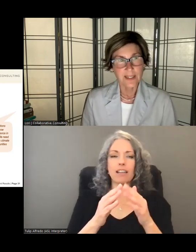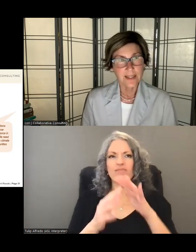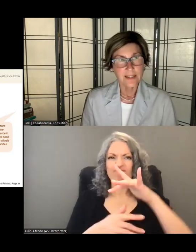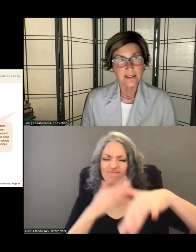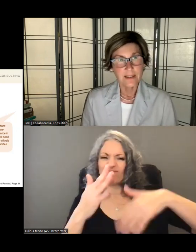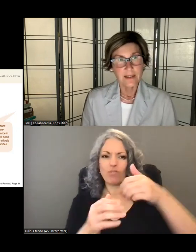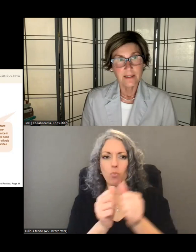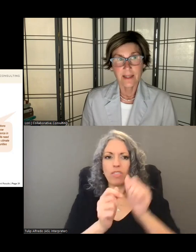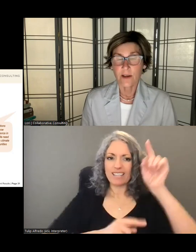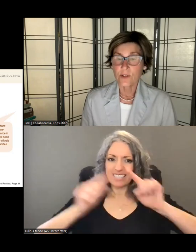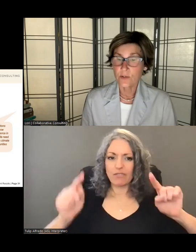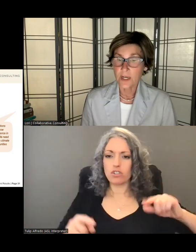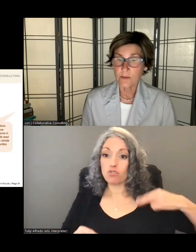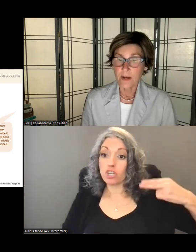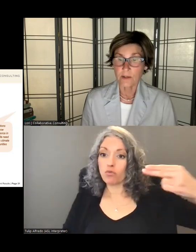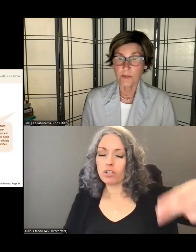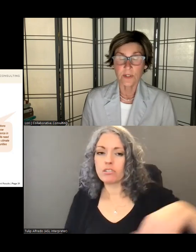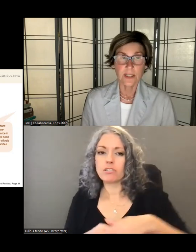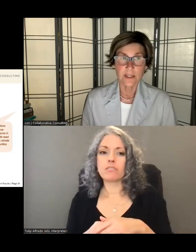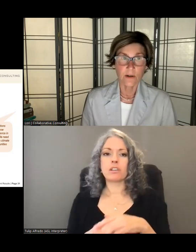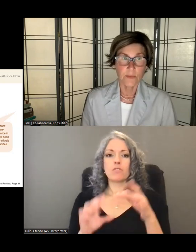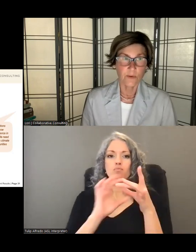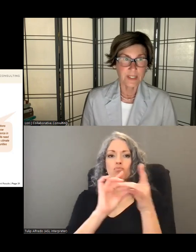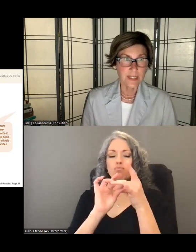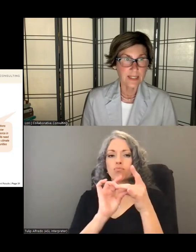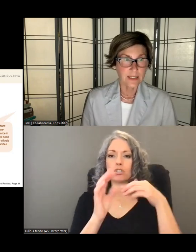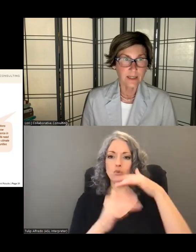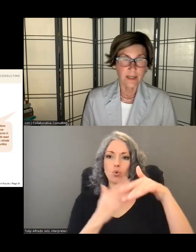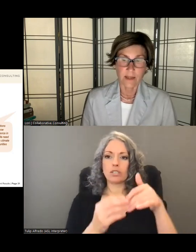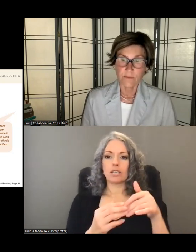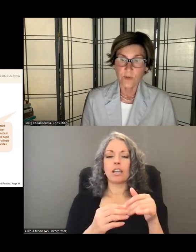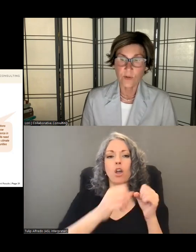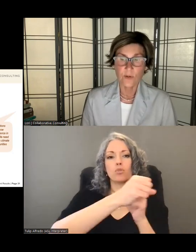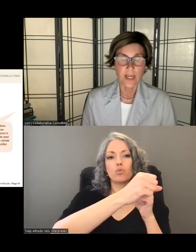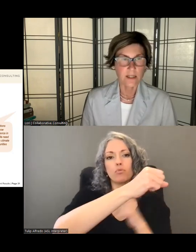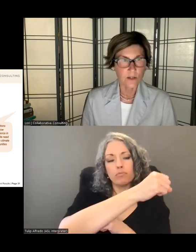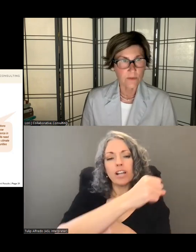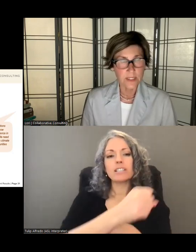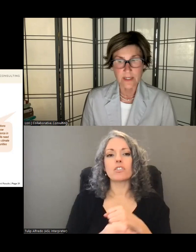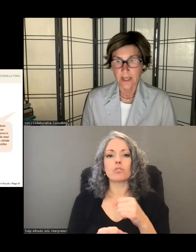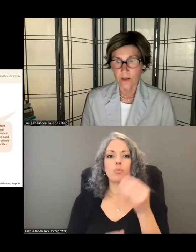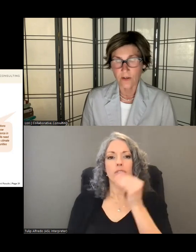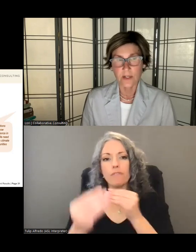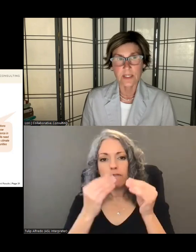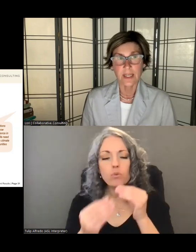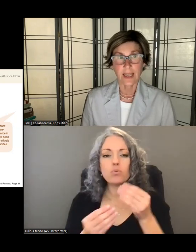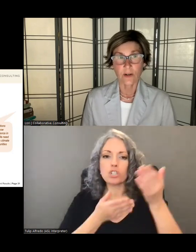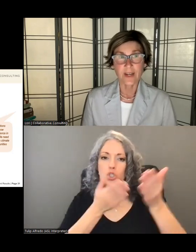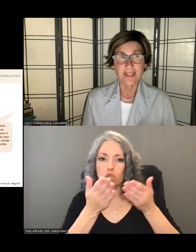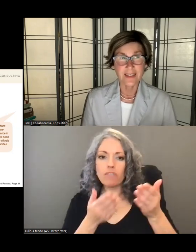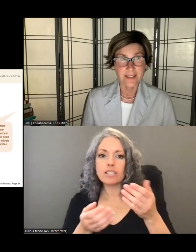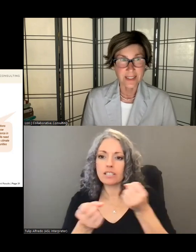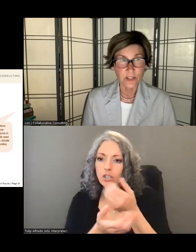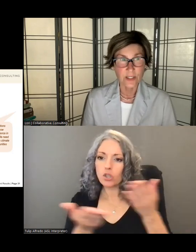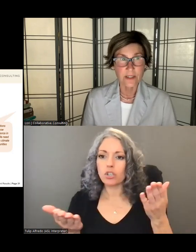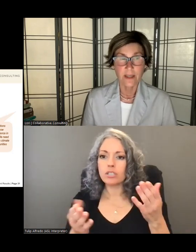socially connected. They also talked about communities that are built with density and food and services and goods and